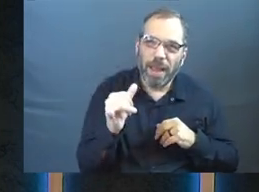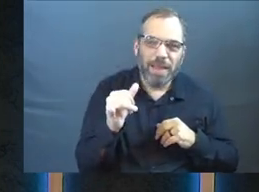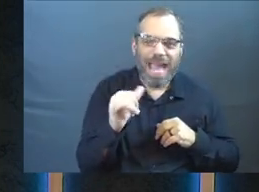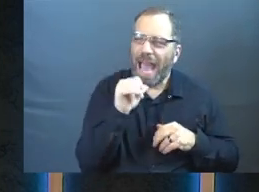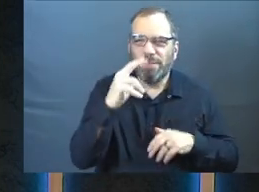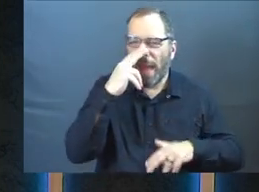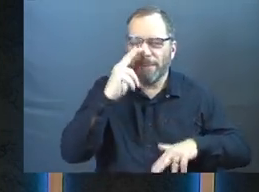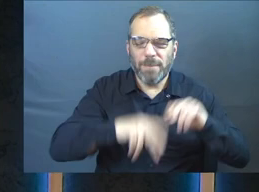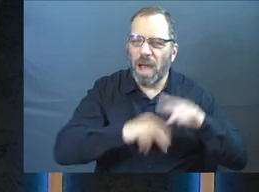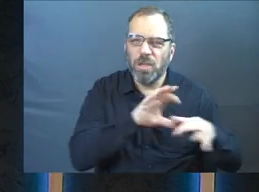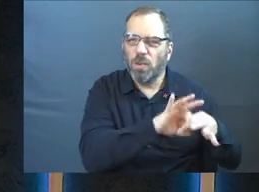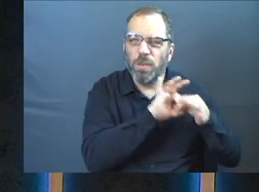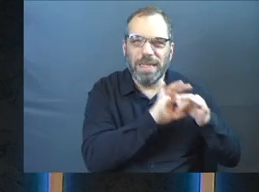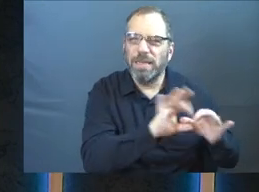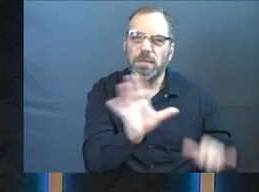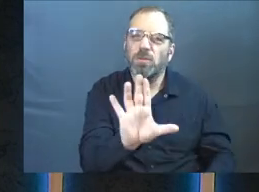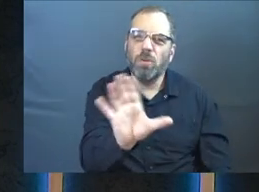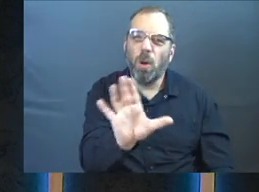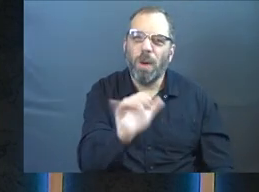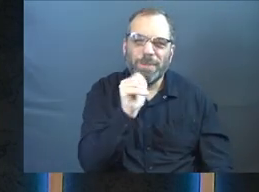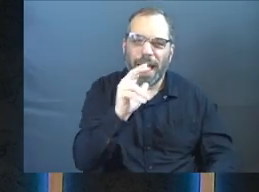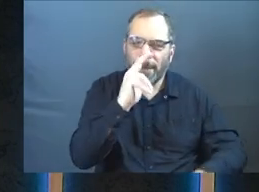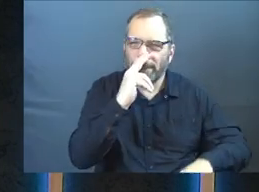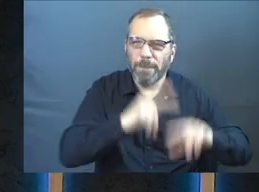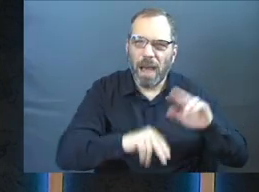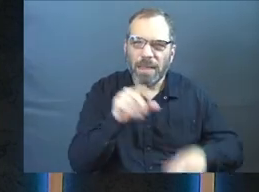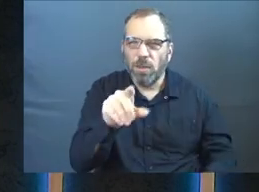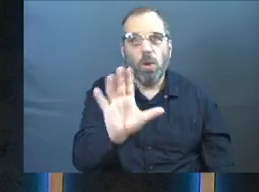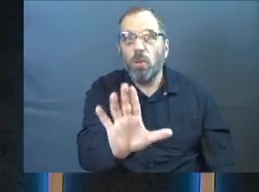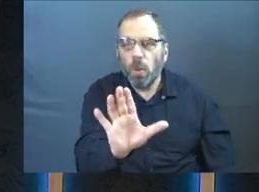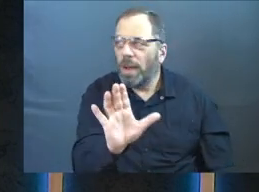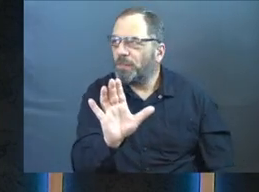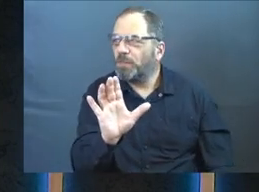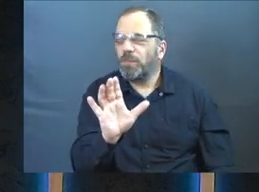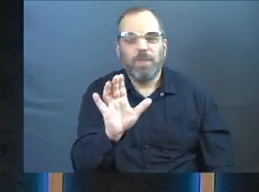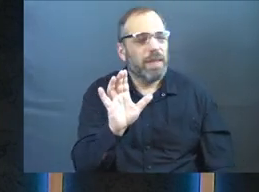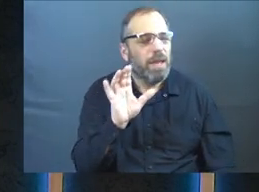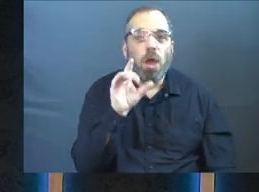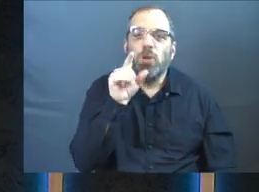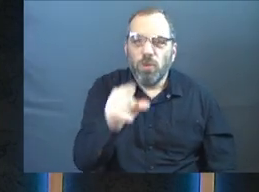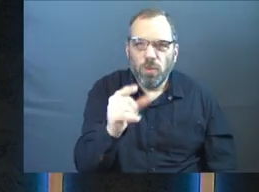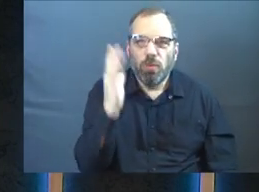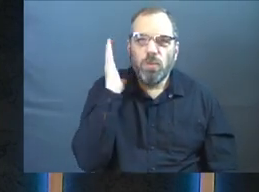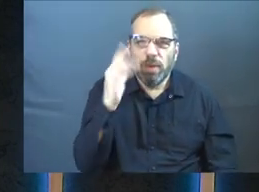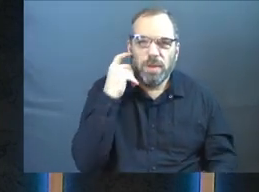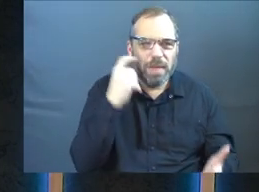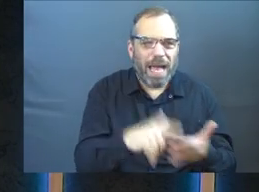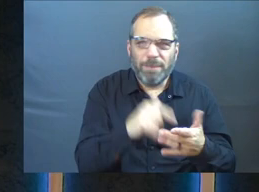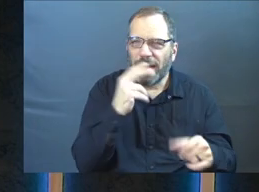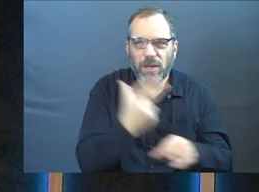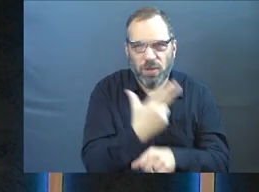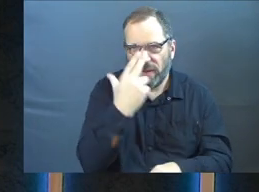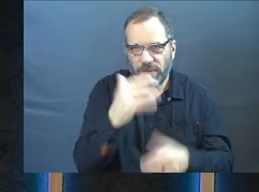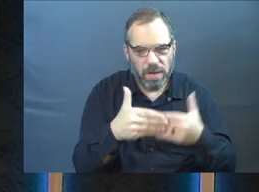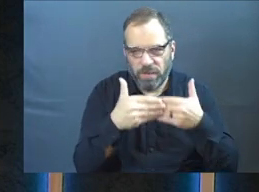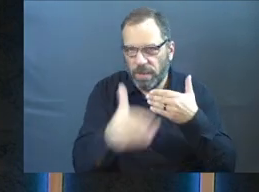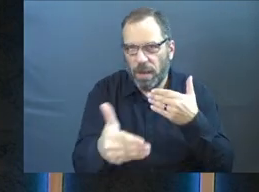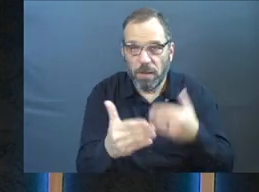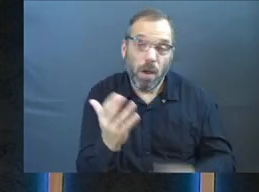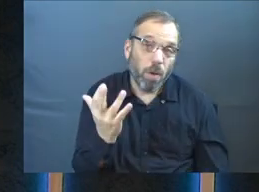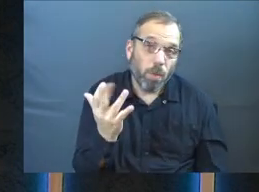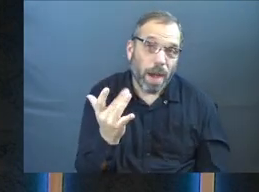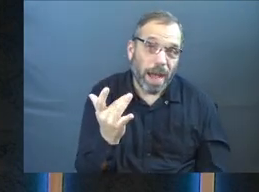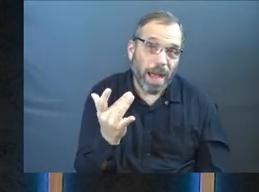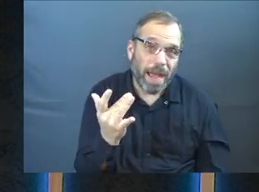I'm not mocking your relationship. I'm not mocking you. I'm really not. I'm not going to use much humor in the rest of this message